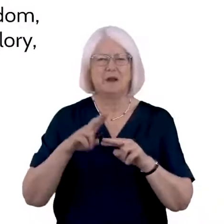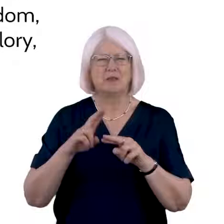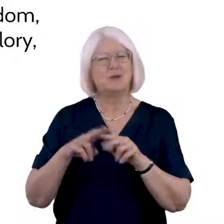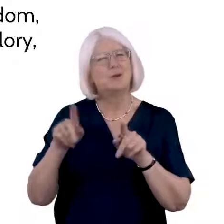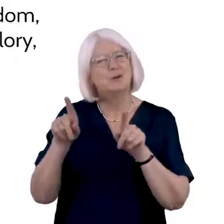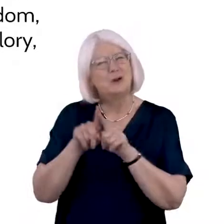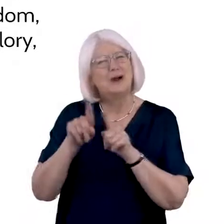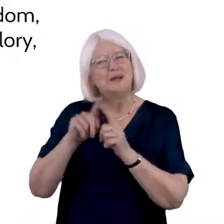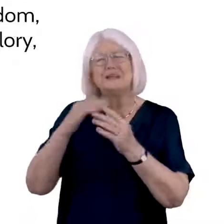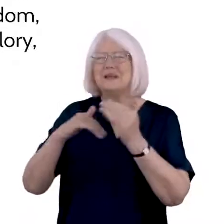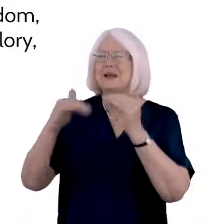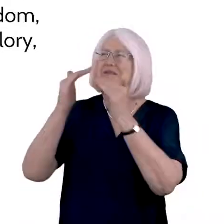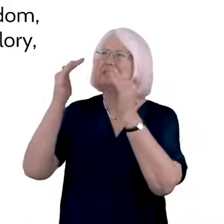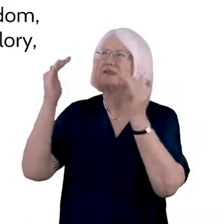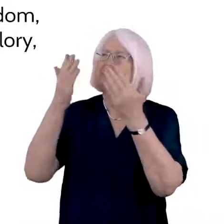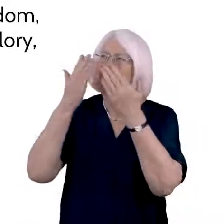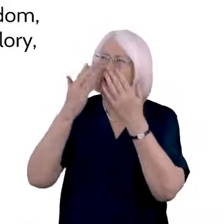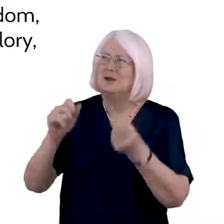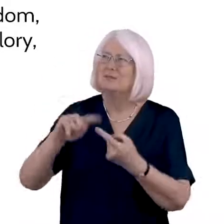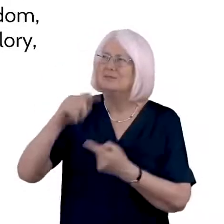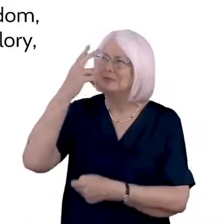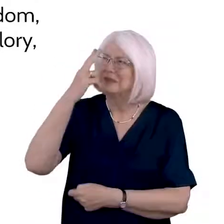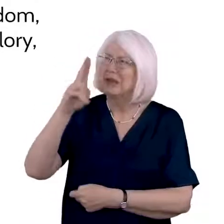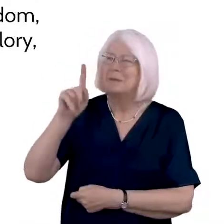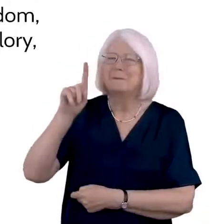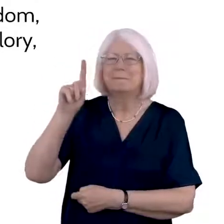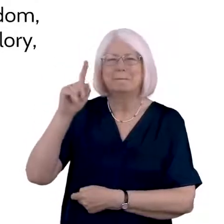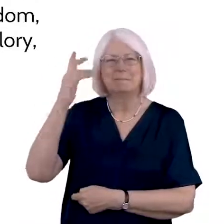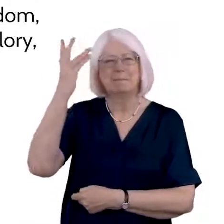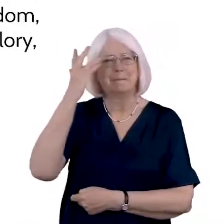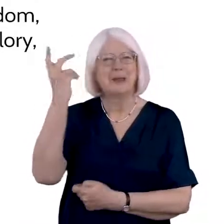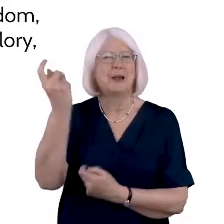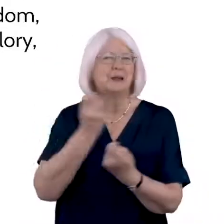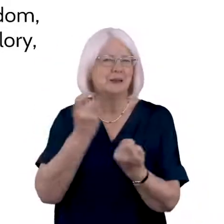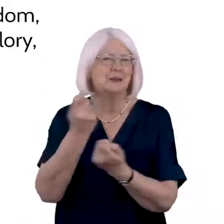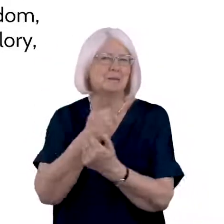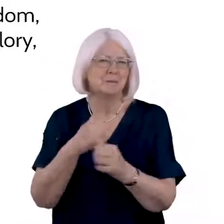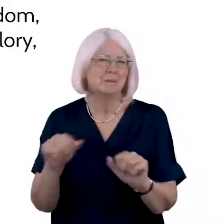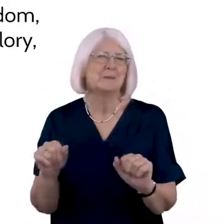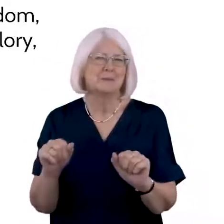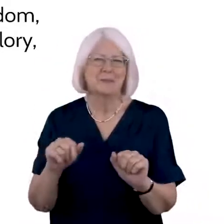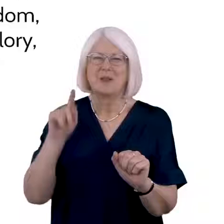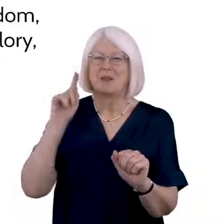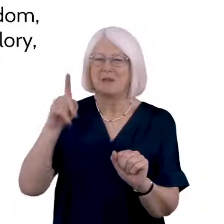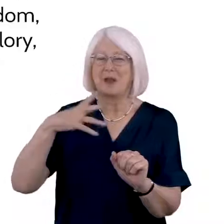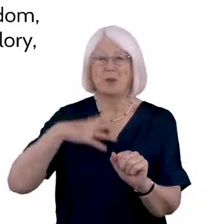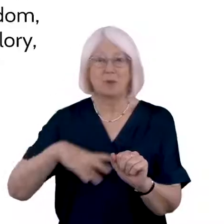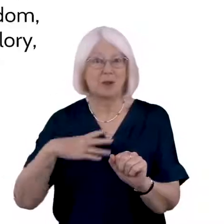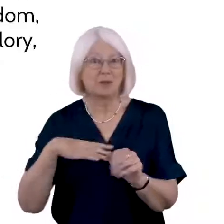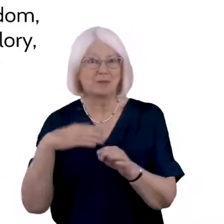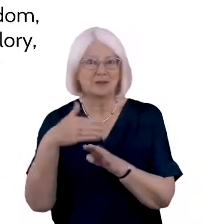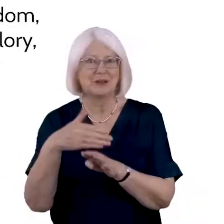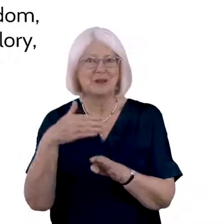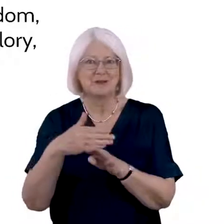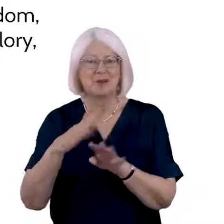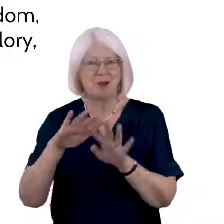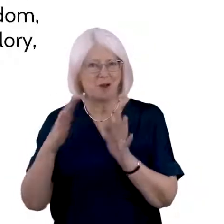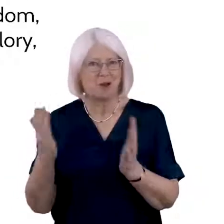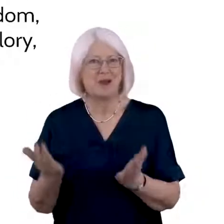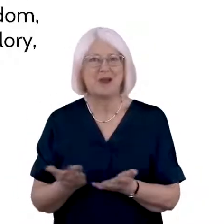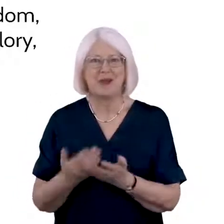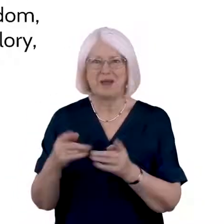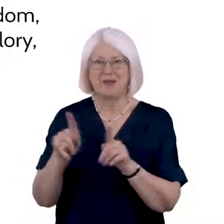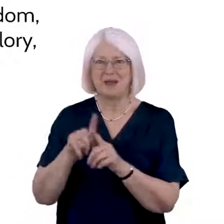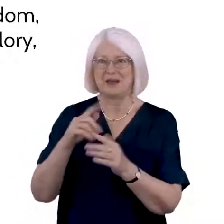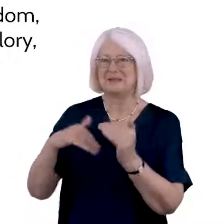Our Father, who art in heaven, hallowed be thy name. Thy kingdom come, thy will be